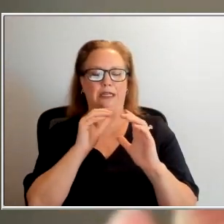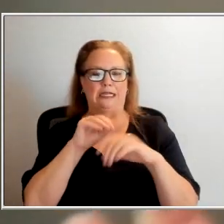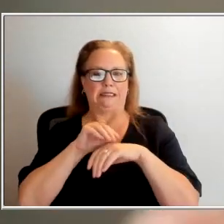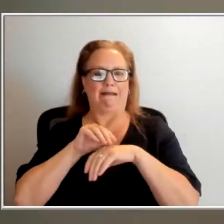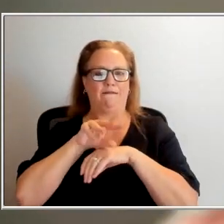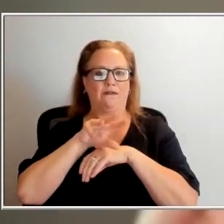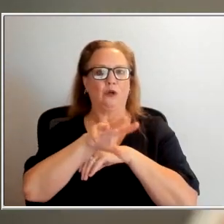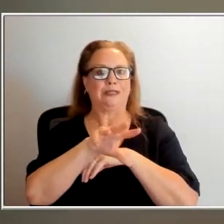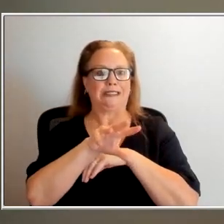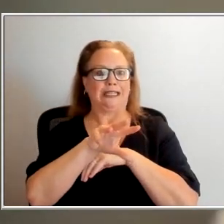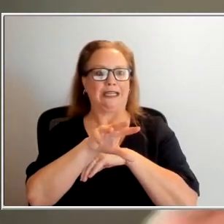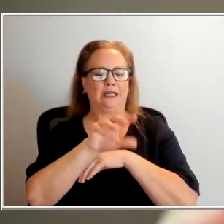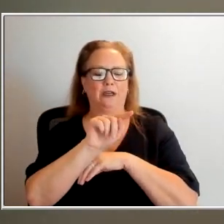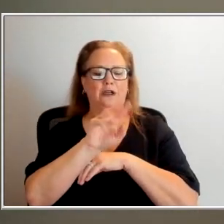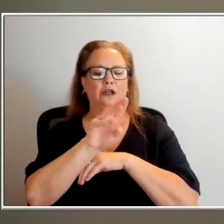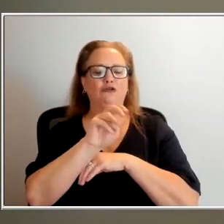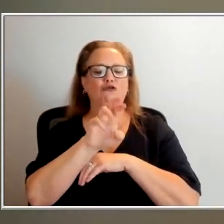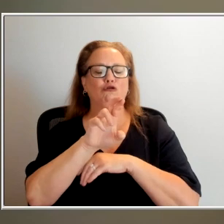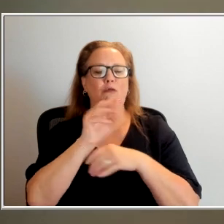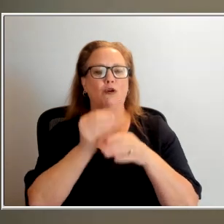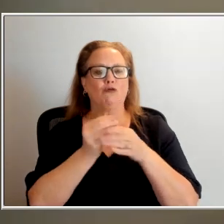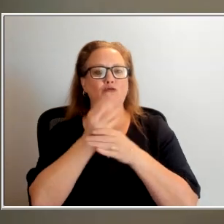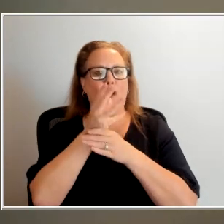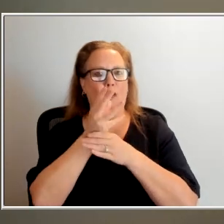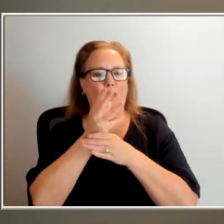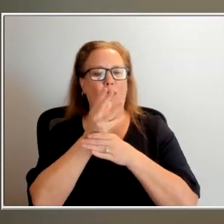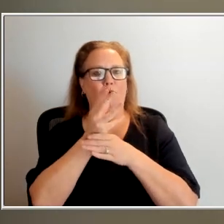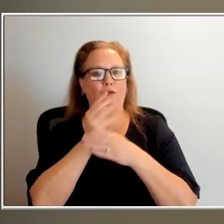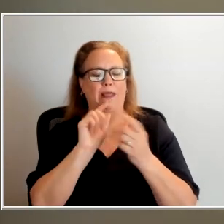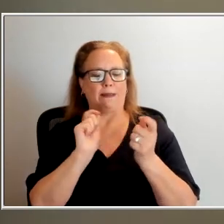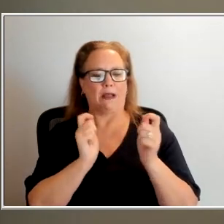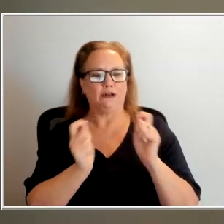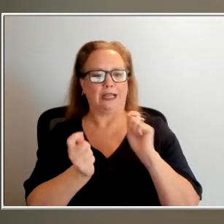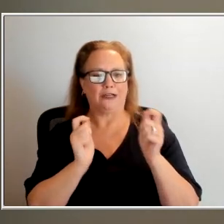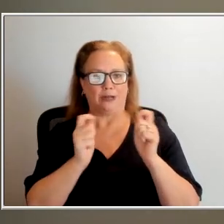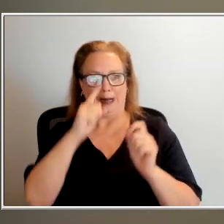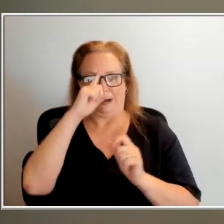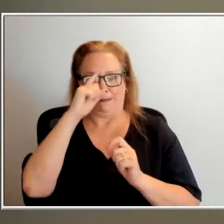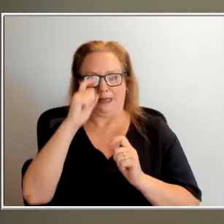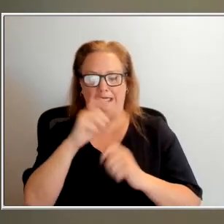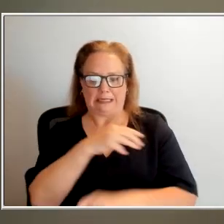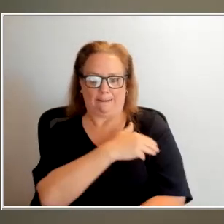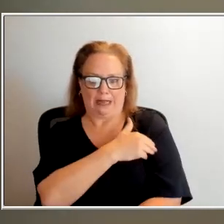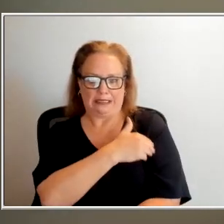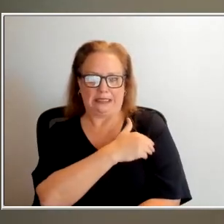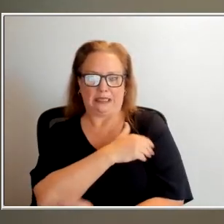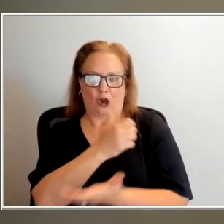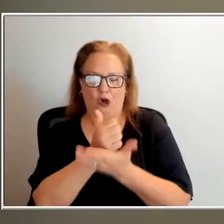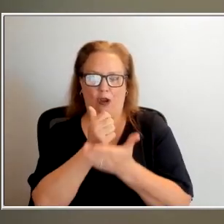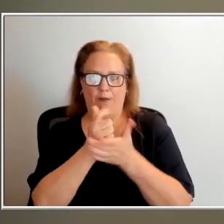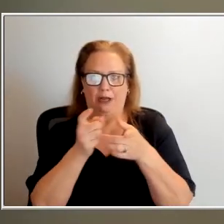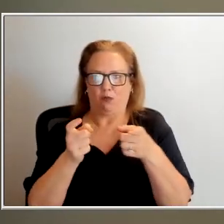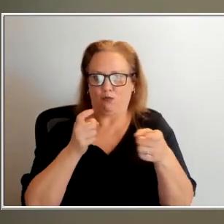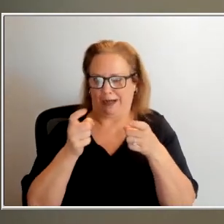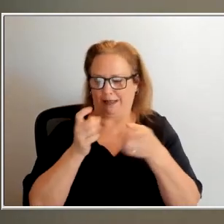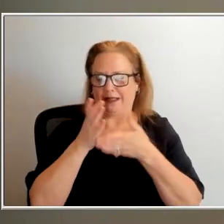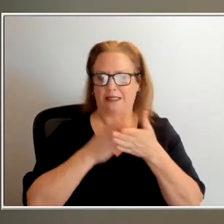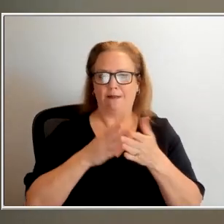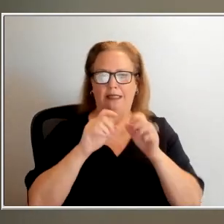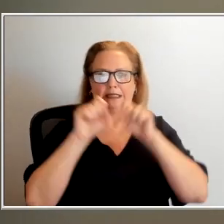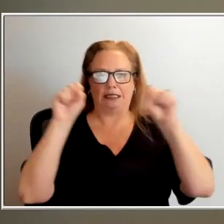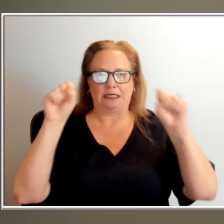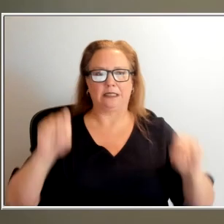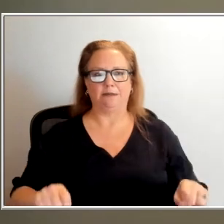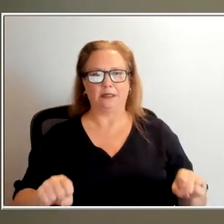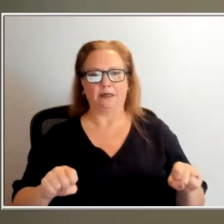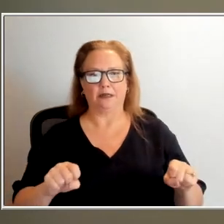influencing tumor growth, progression, modulation, because muscles are helping to regulate some of the systems that